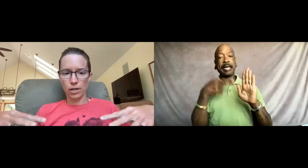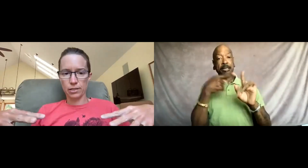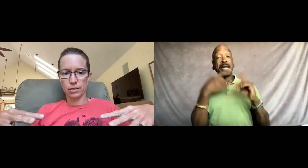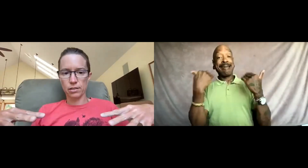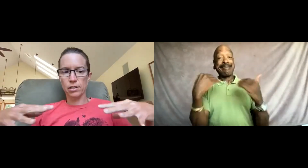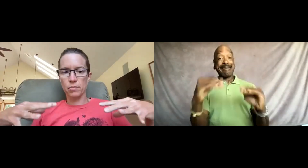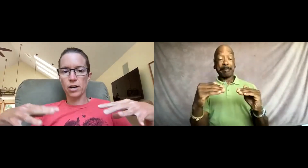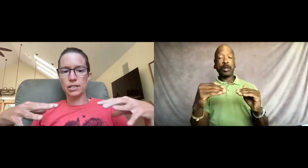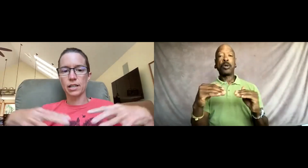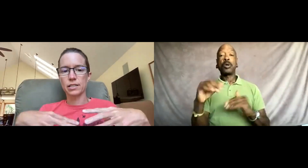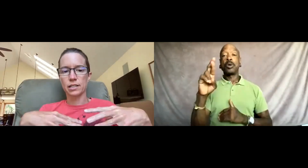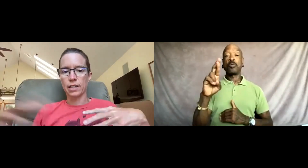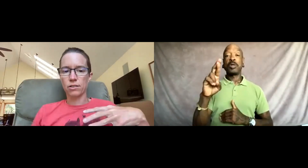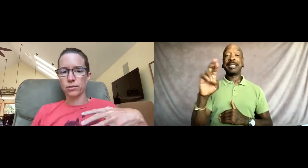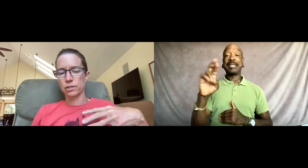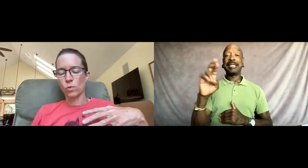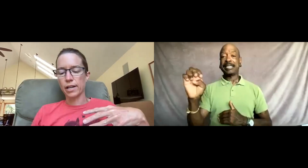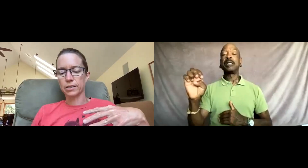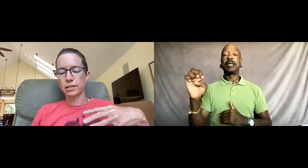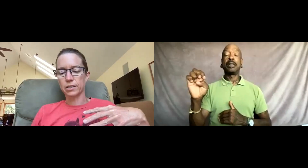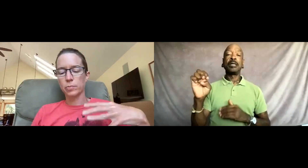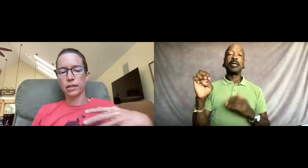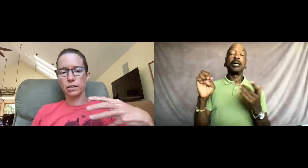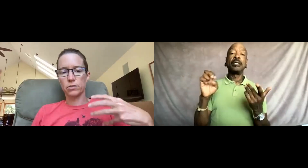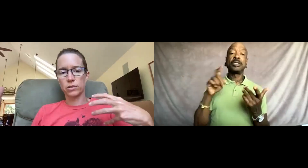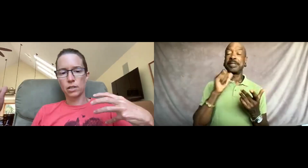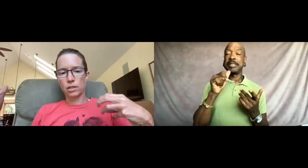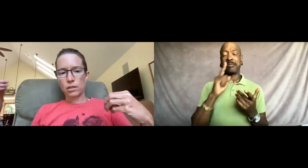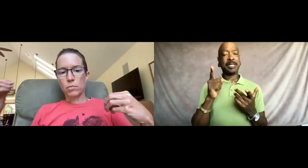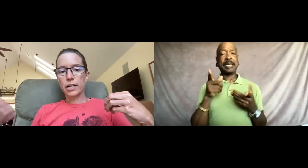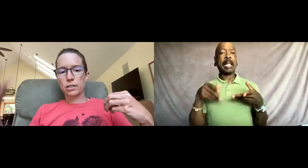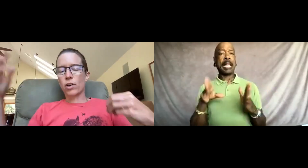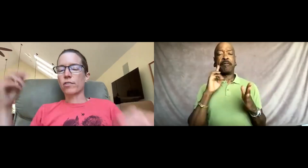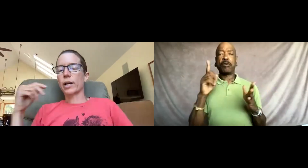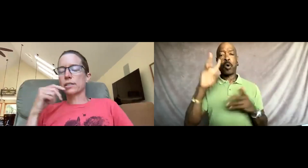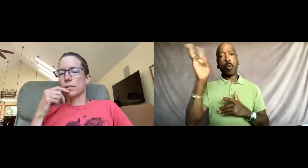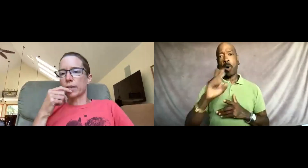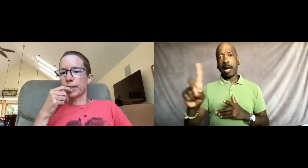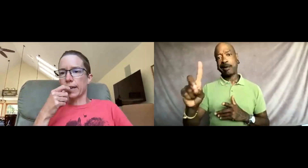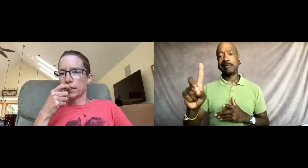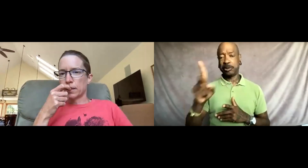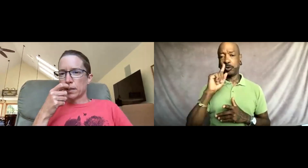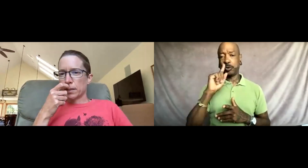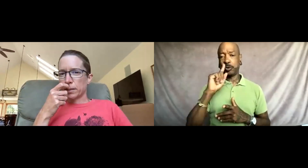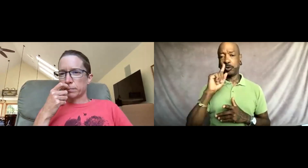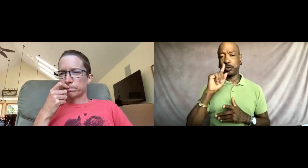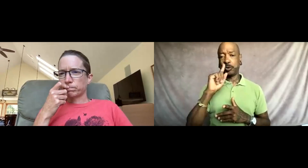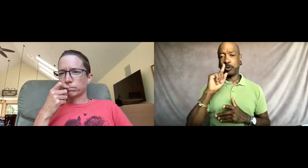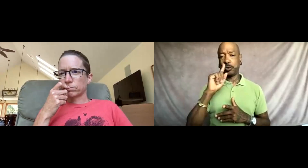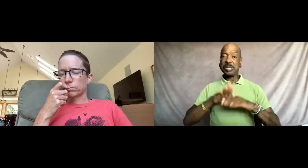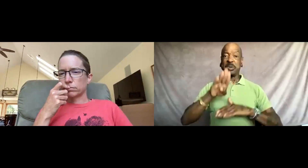estate prices so that the market doesn't allow for this wild speculative market to drive prices up like that.